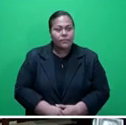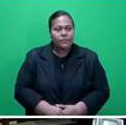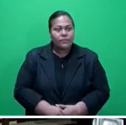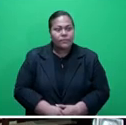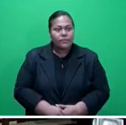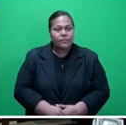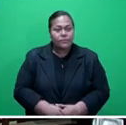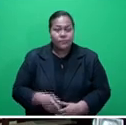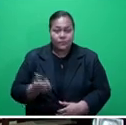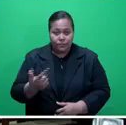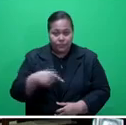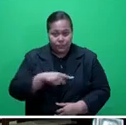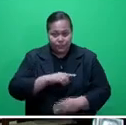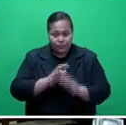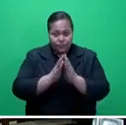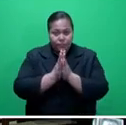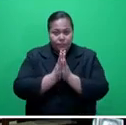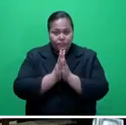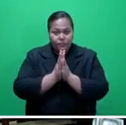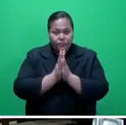Let us pray.